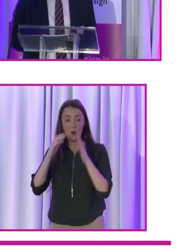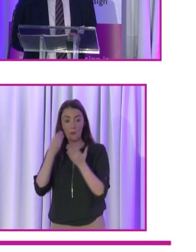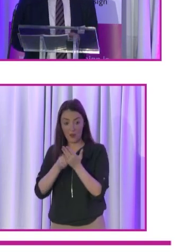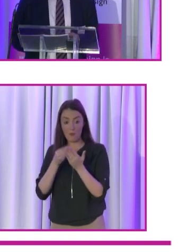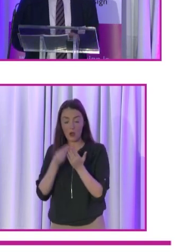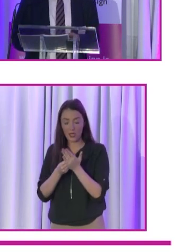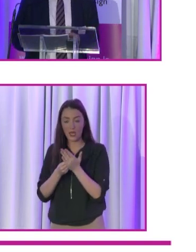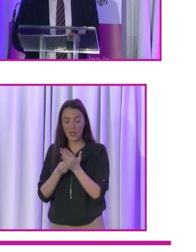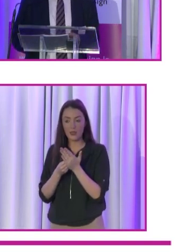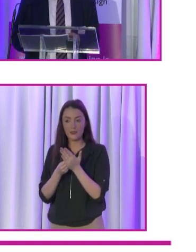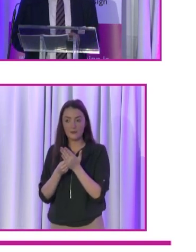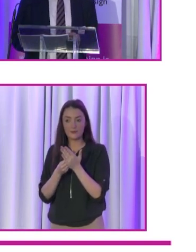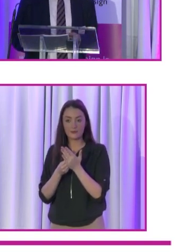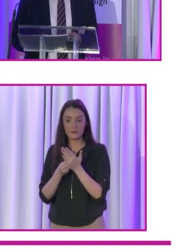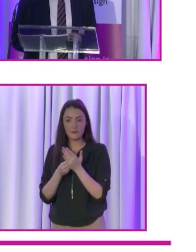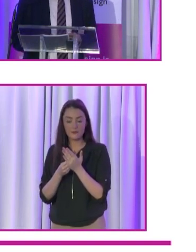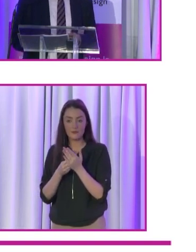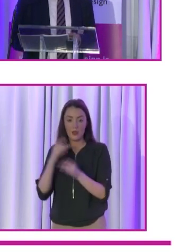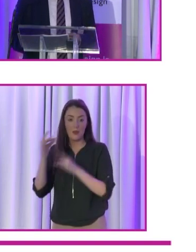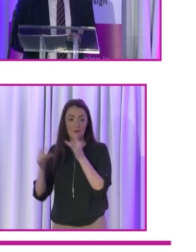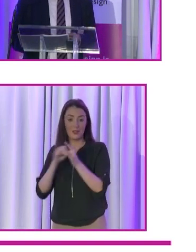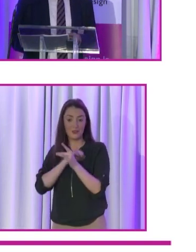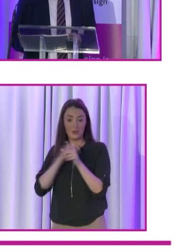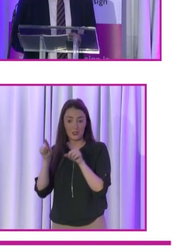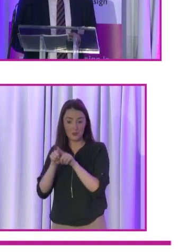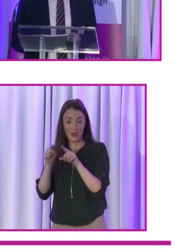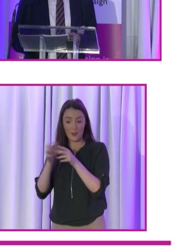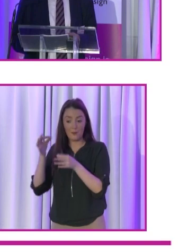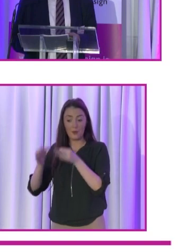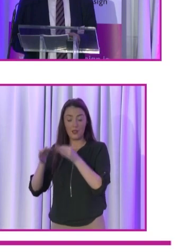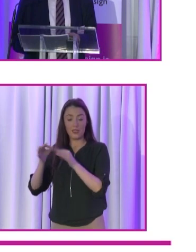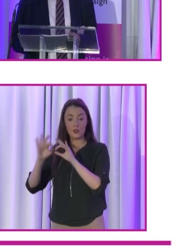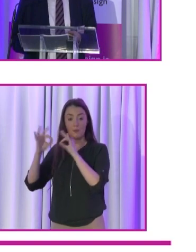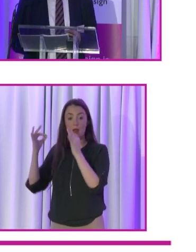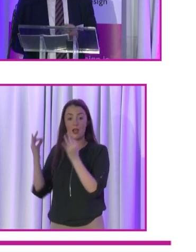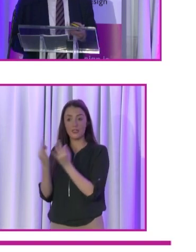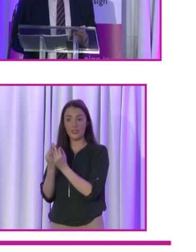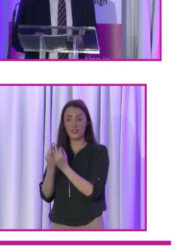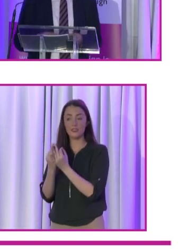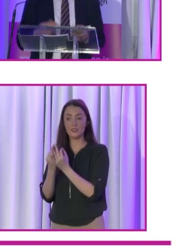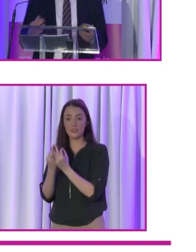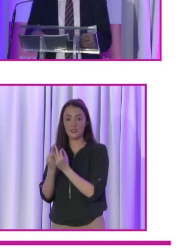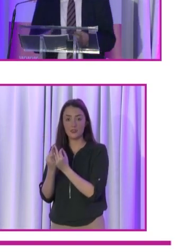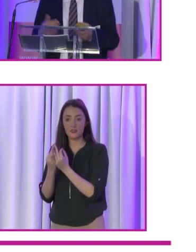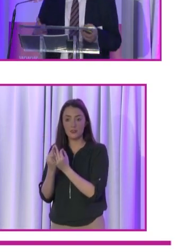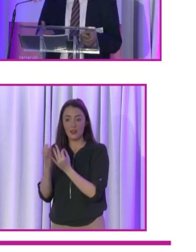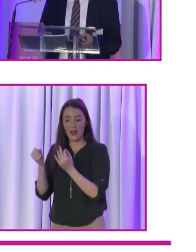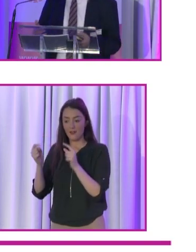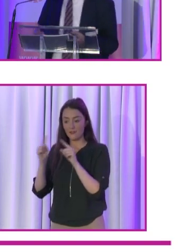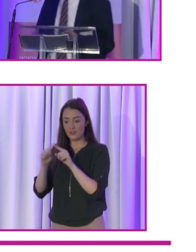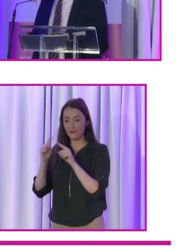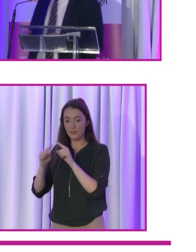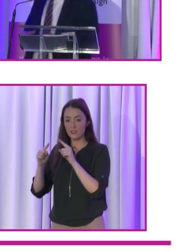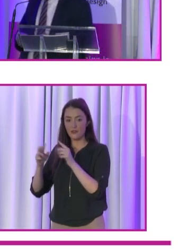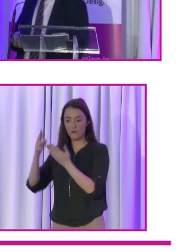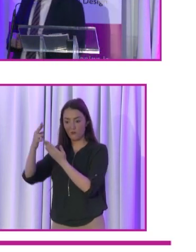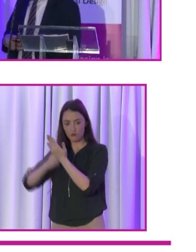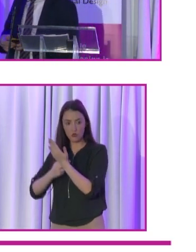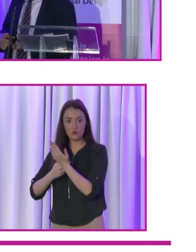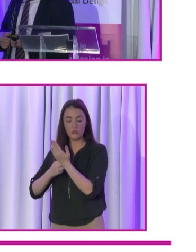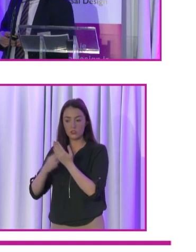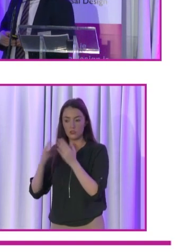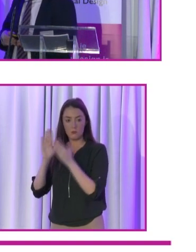also ensure that political parties live up to certain obligations and certain